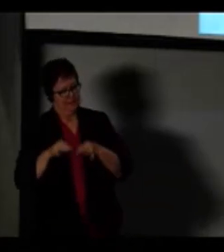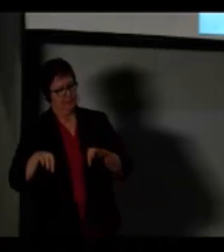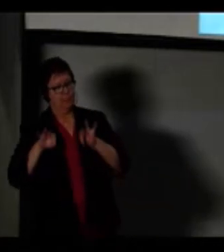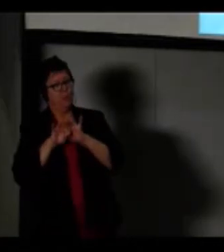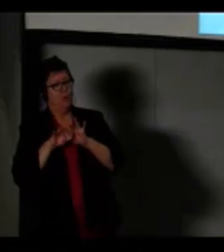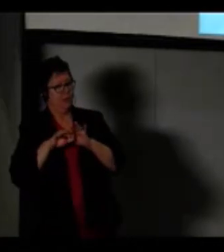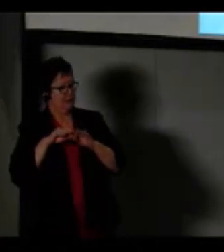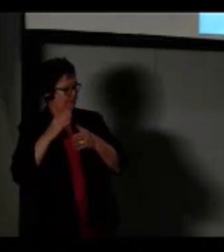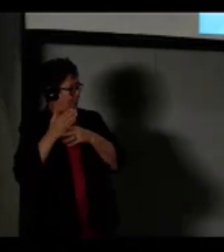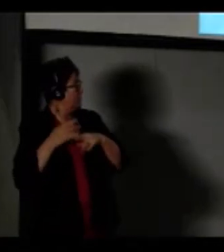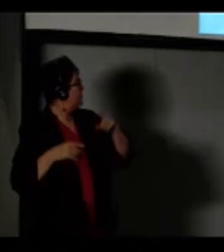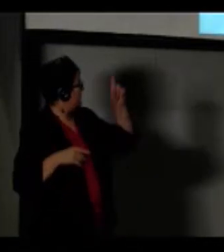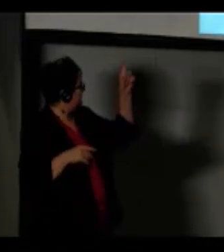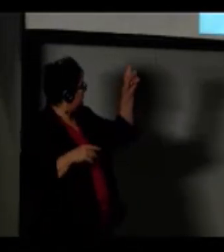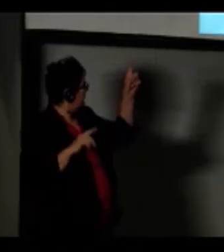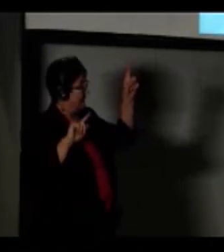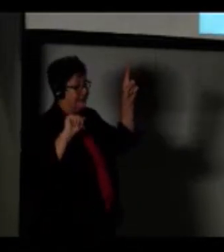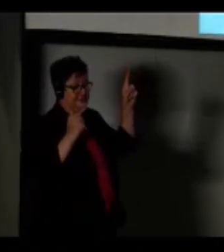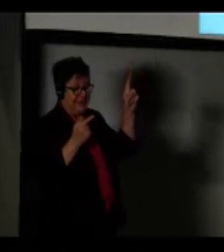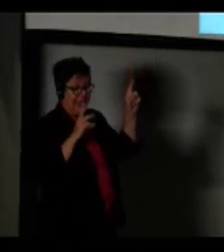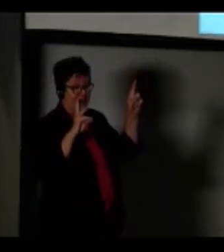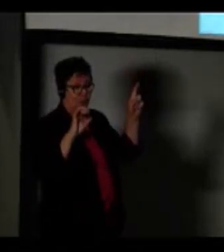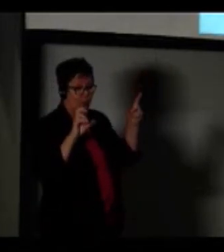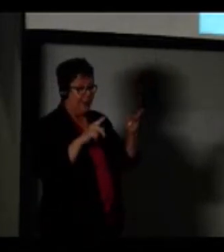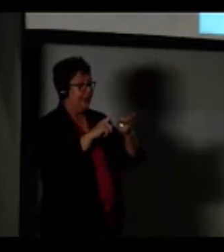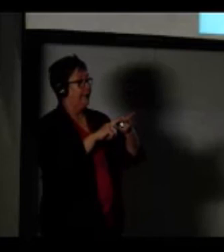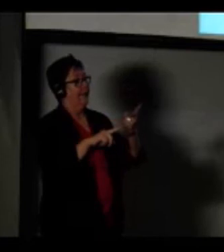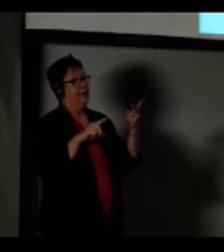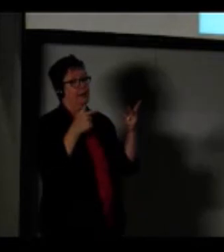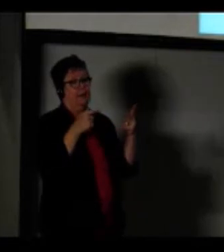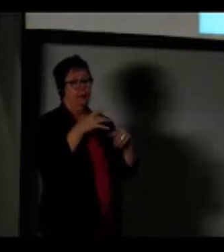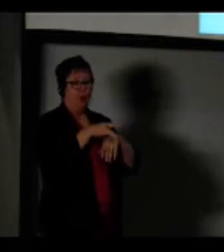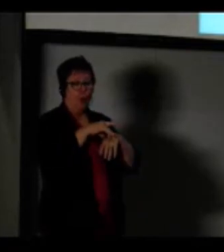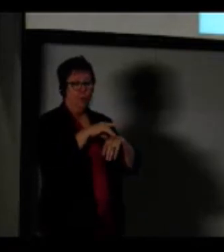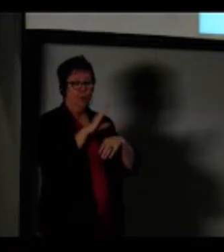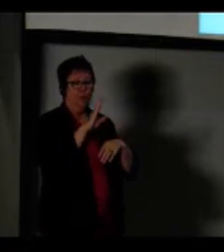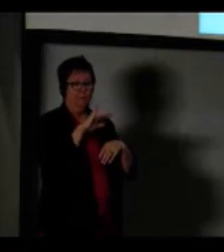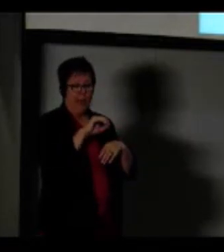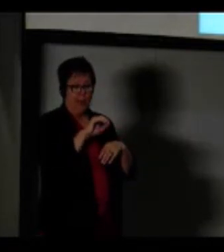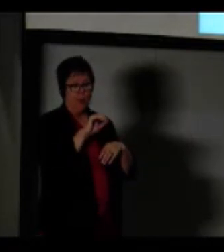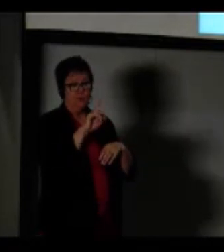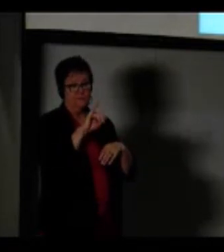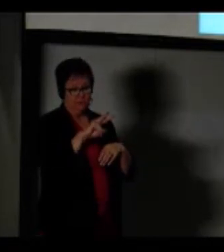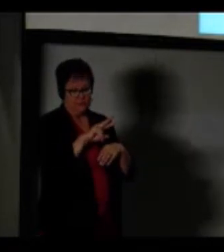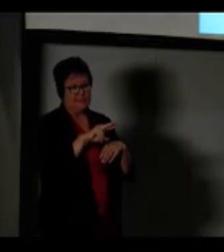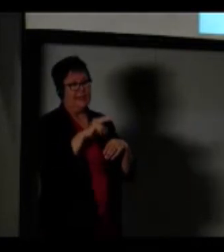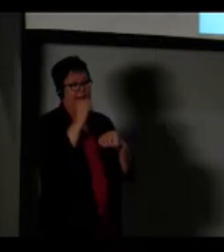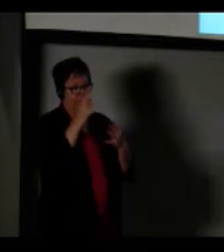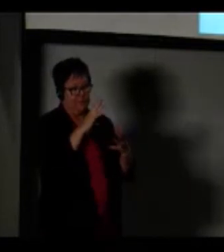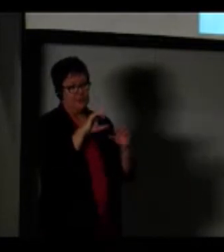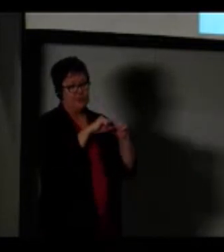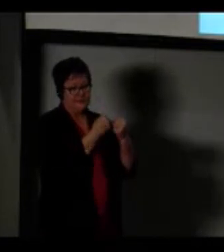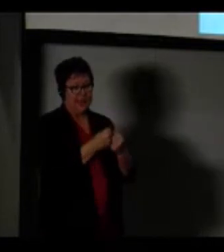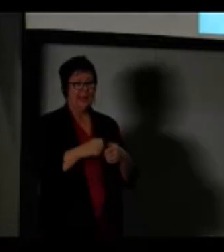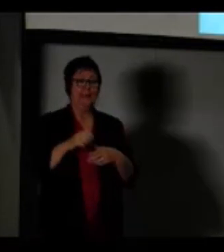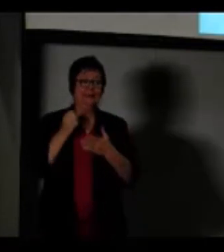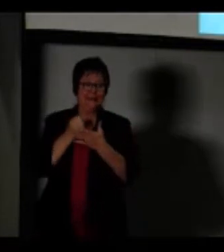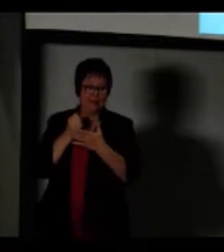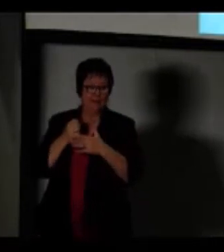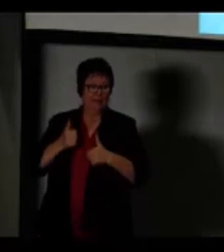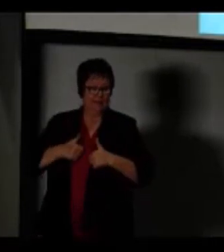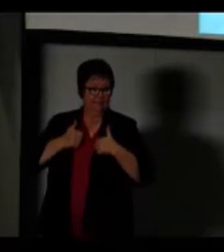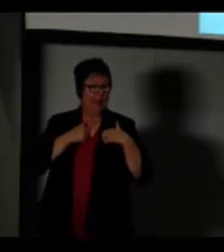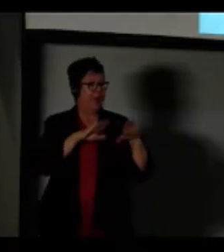the Bioinformatics Standards Group, the Global Biodiversity Information Facility, Encyclopedia of Life, as well as open